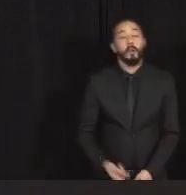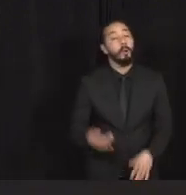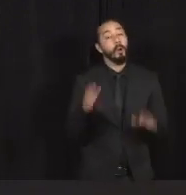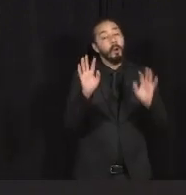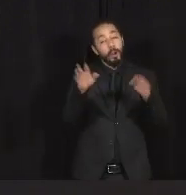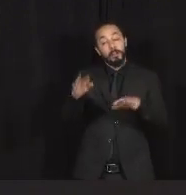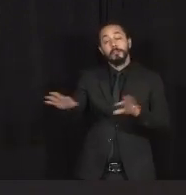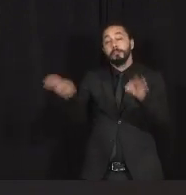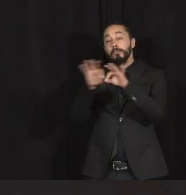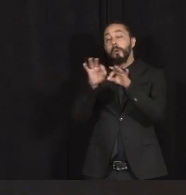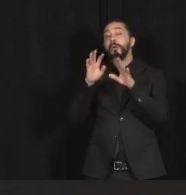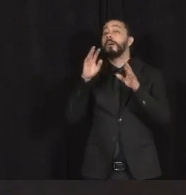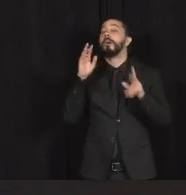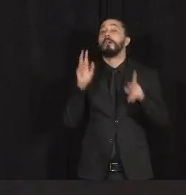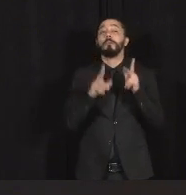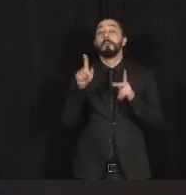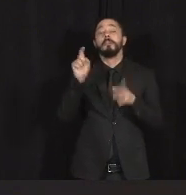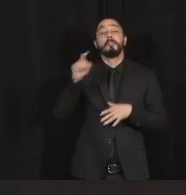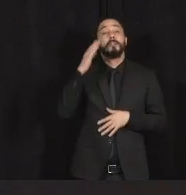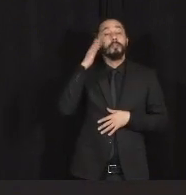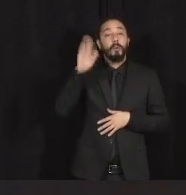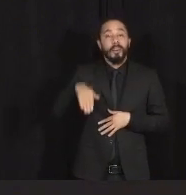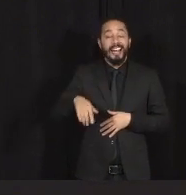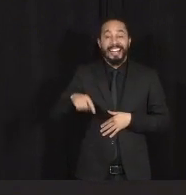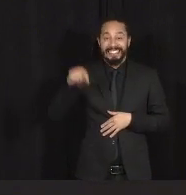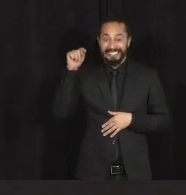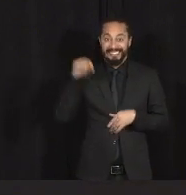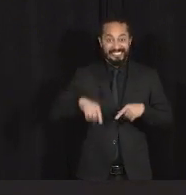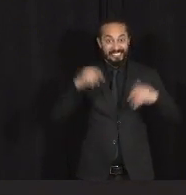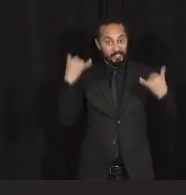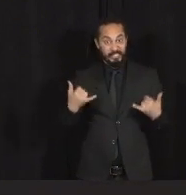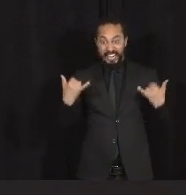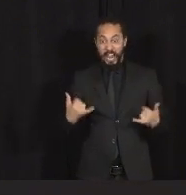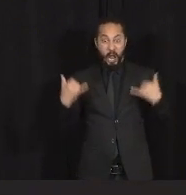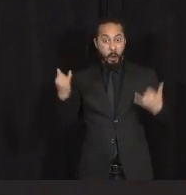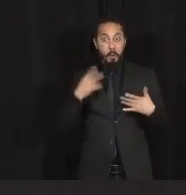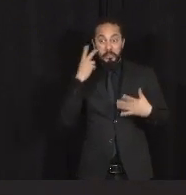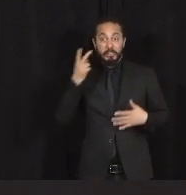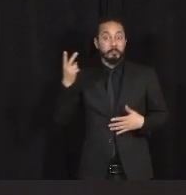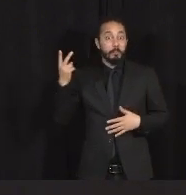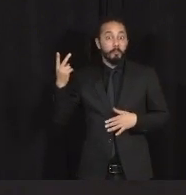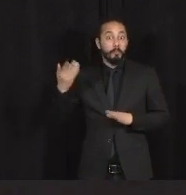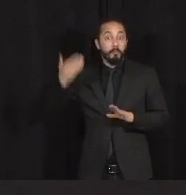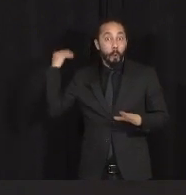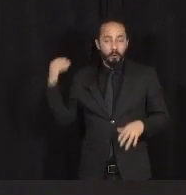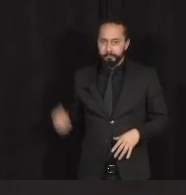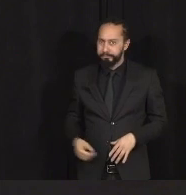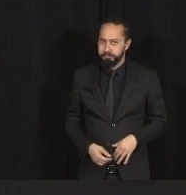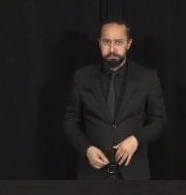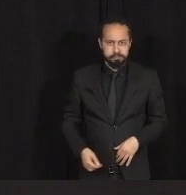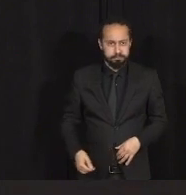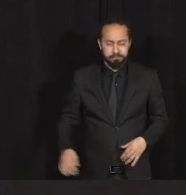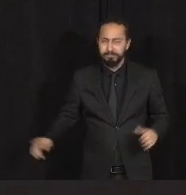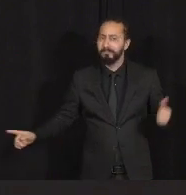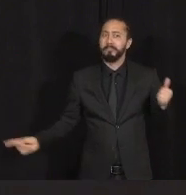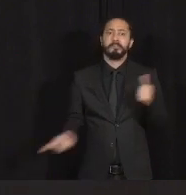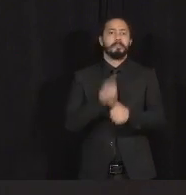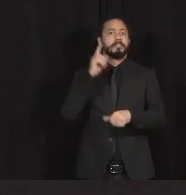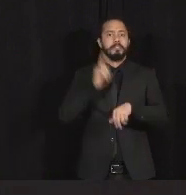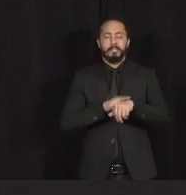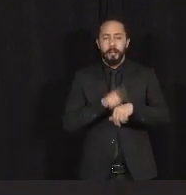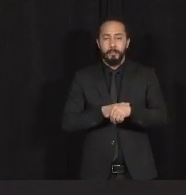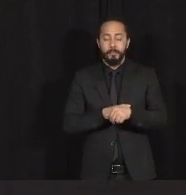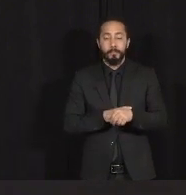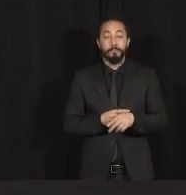unprecedented times. People have tried to think about historical examples